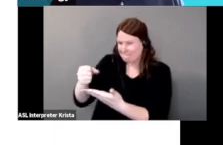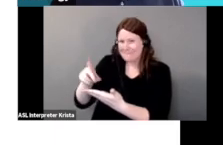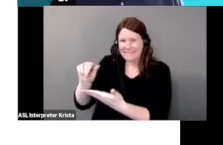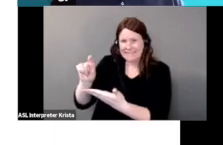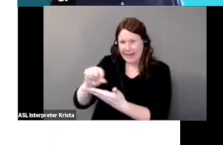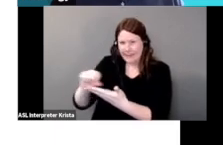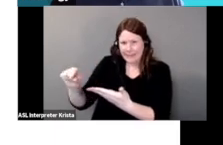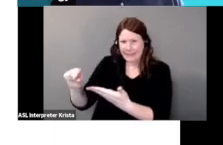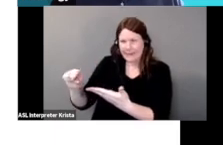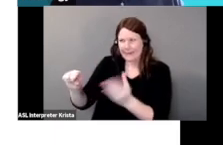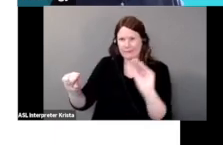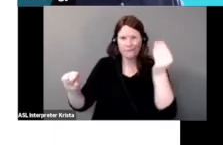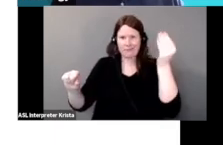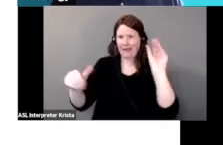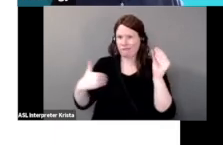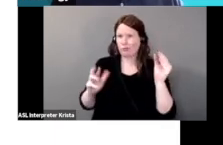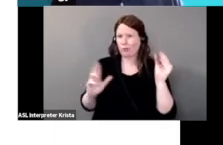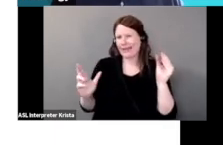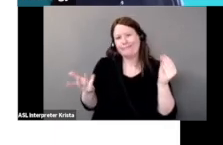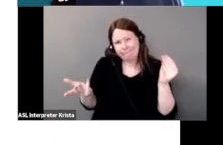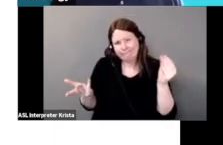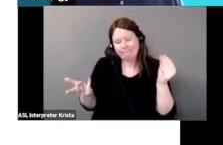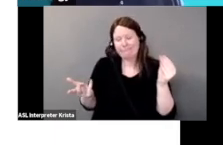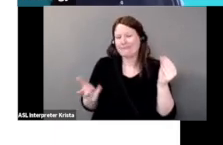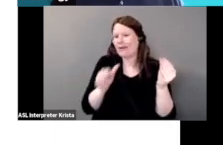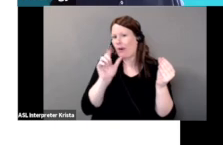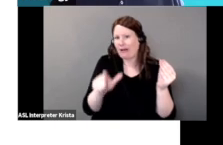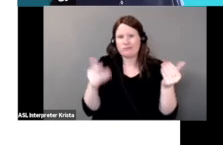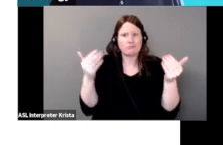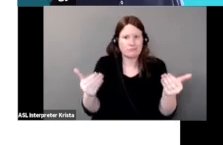those extents. I mean, putting something into